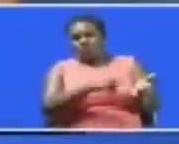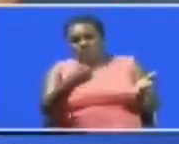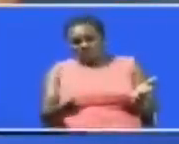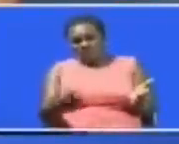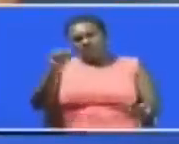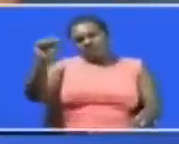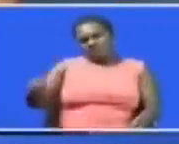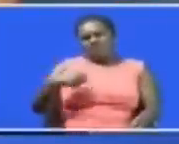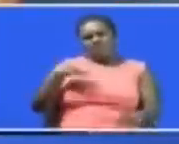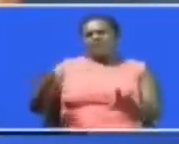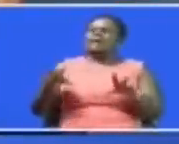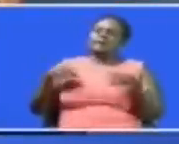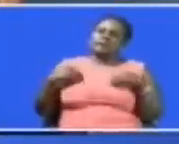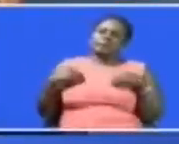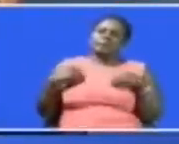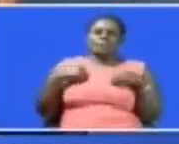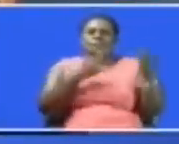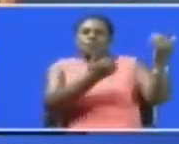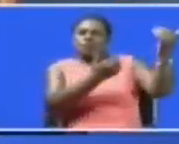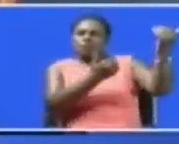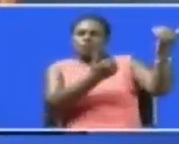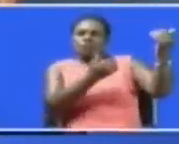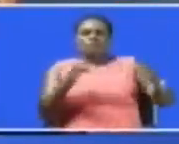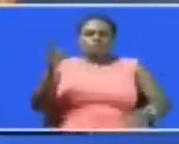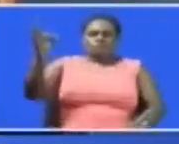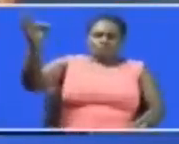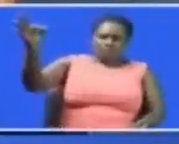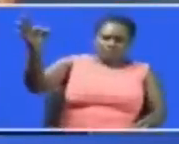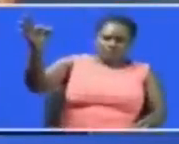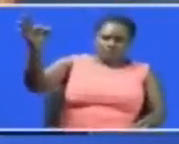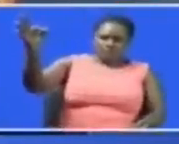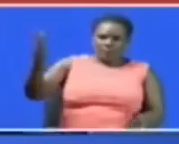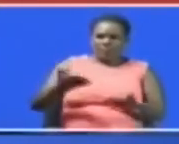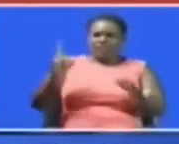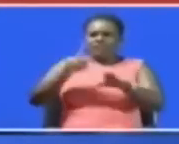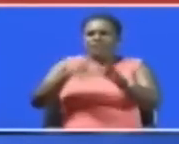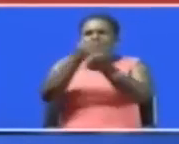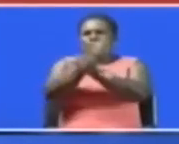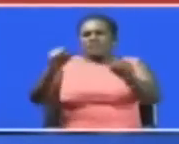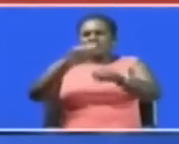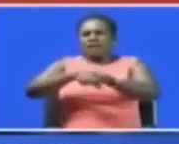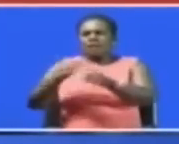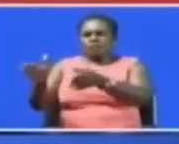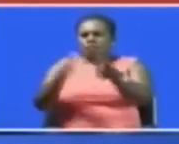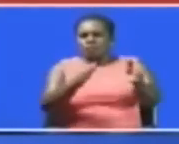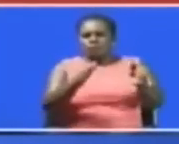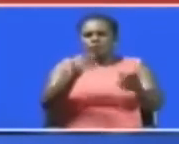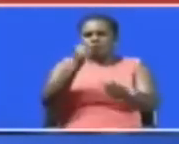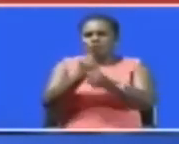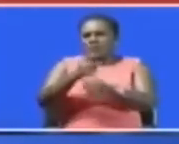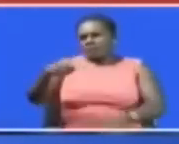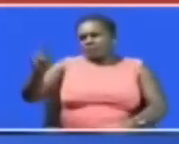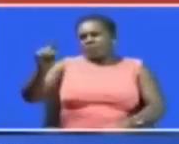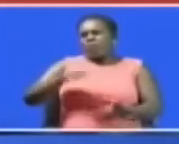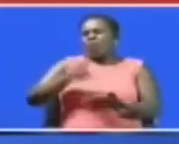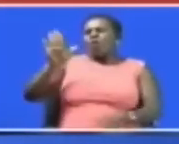failed. Of course, agreed. And I hope that going forward, anytime the president gets an opportunity to correct that,